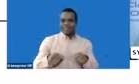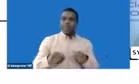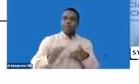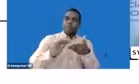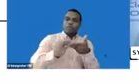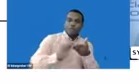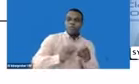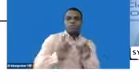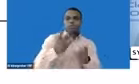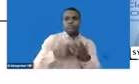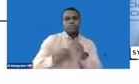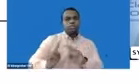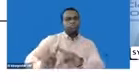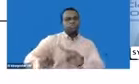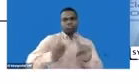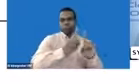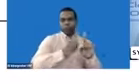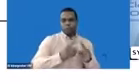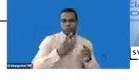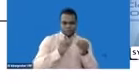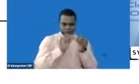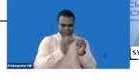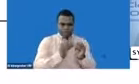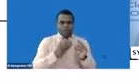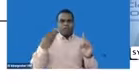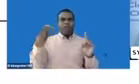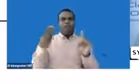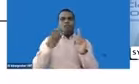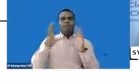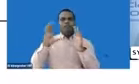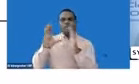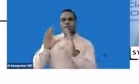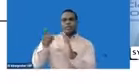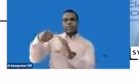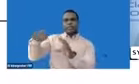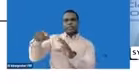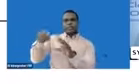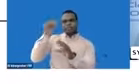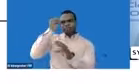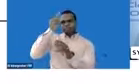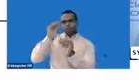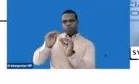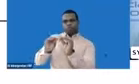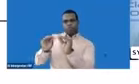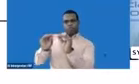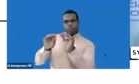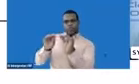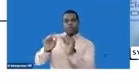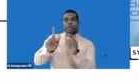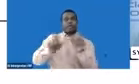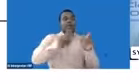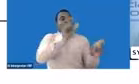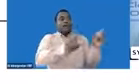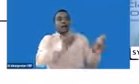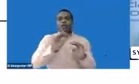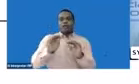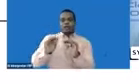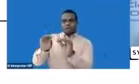So you either can go on and do training that only consists out of